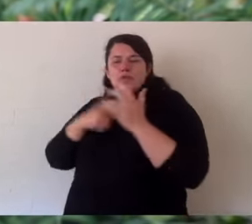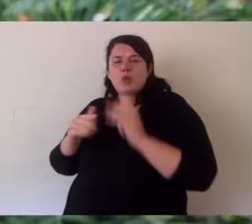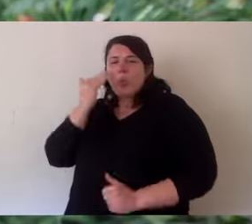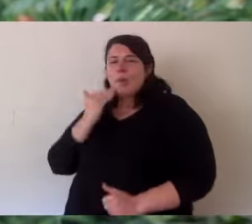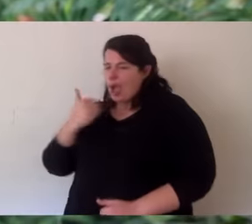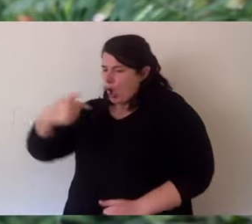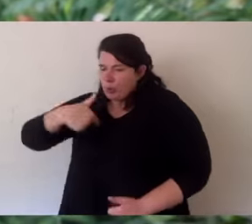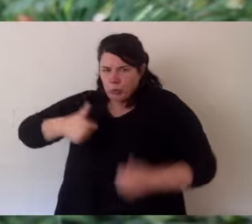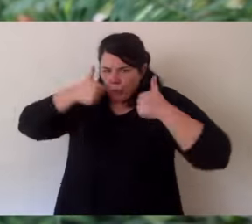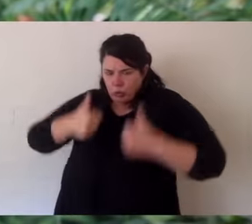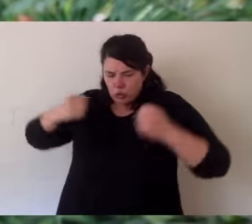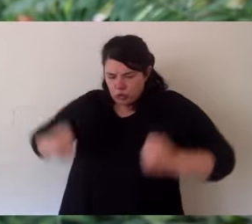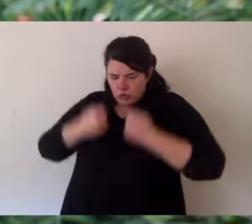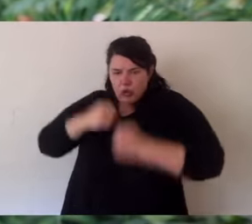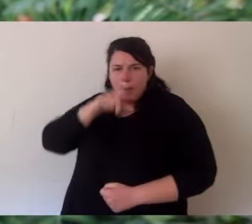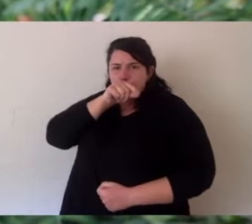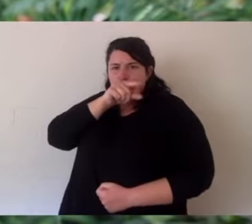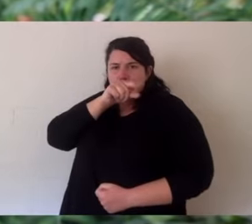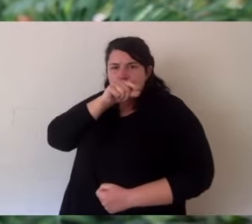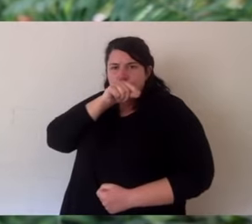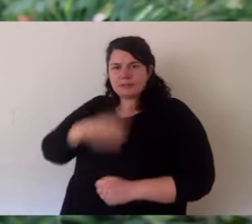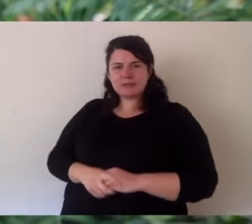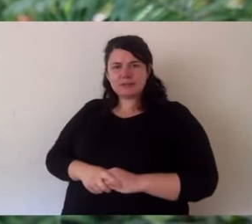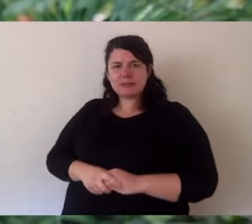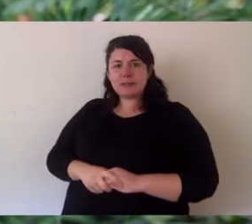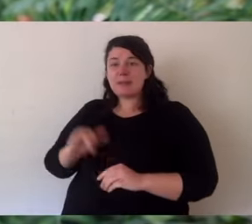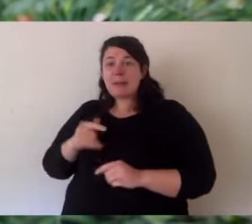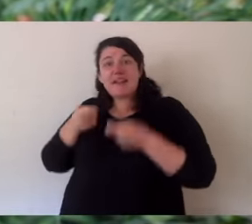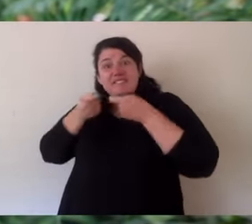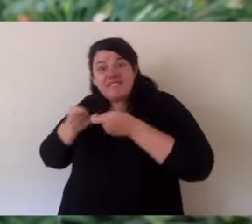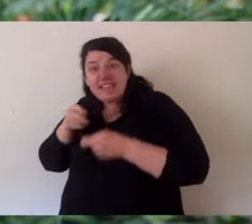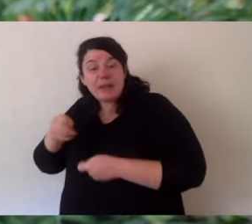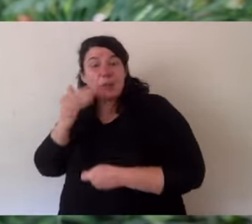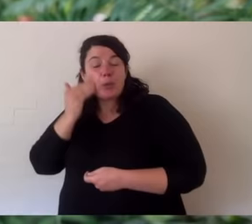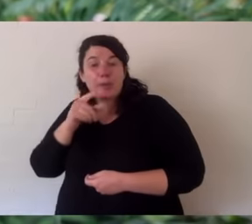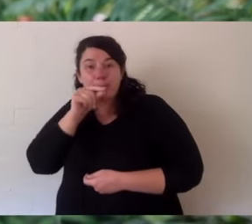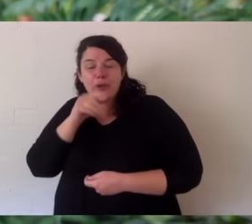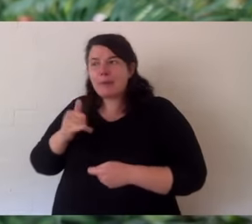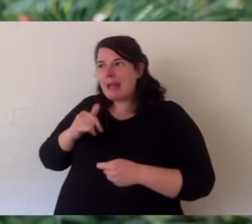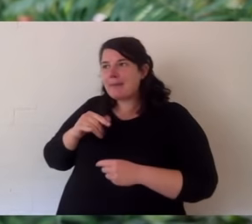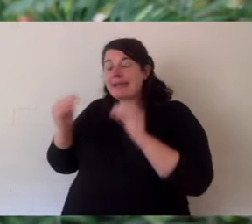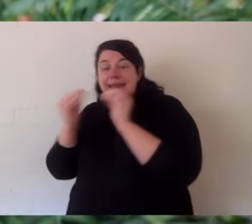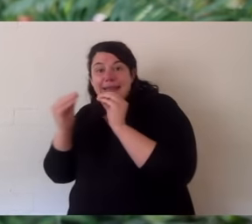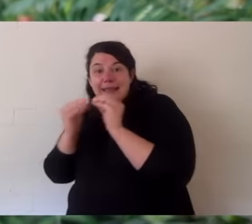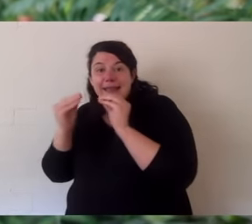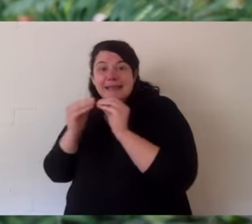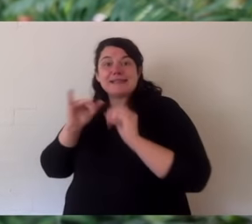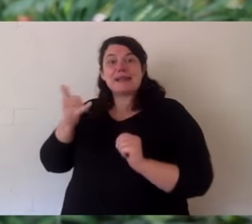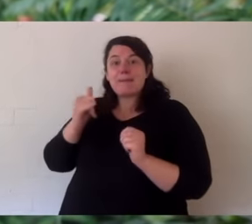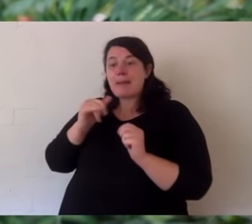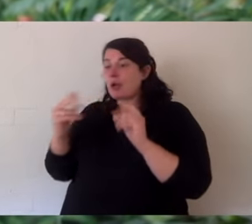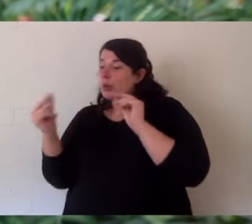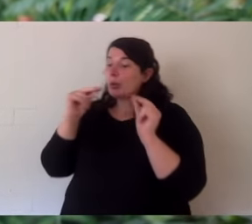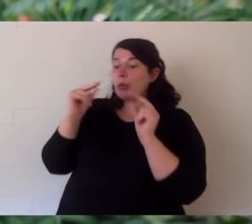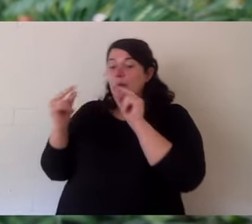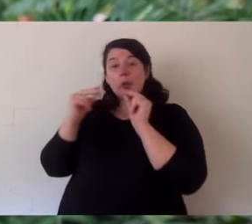a male is trying to prove to the female that he's a good, strong male. He might feed her. He might kiss her. He might preen her. They